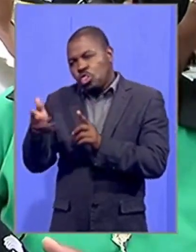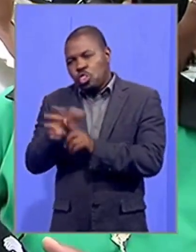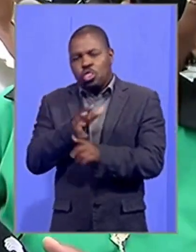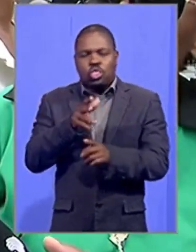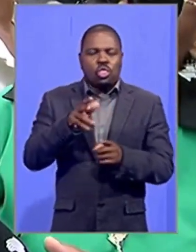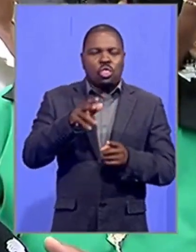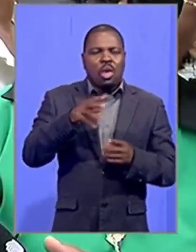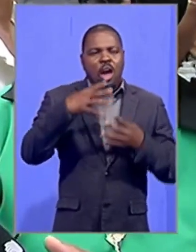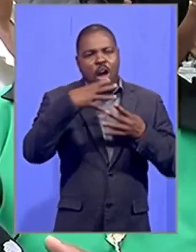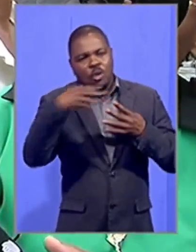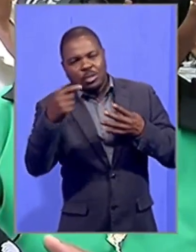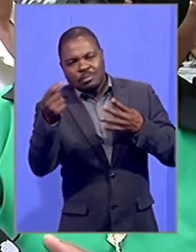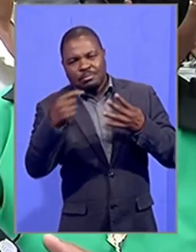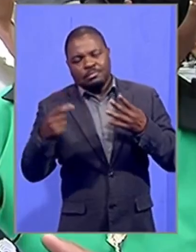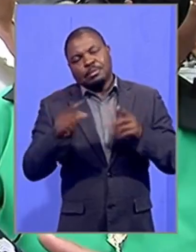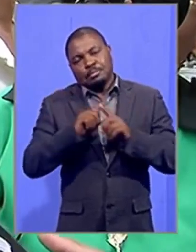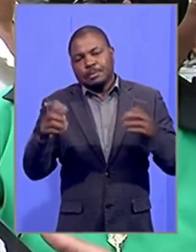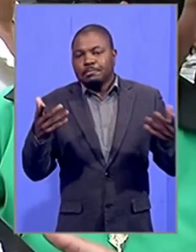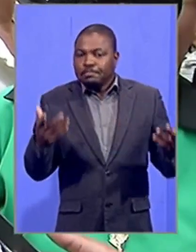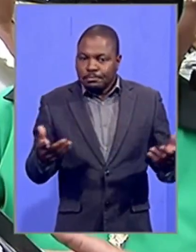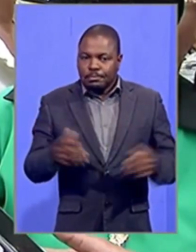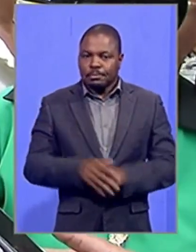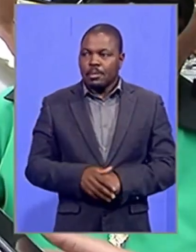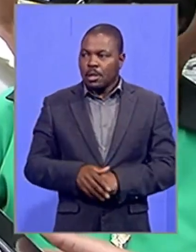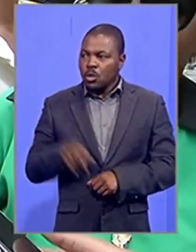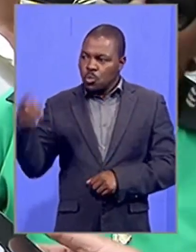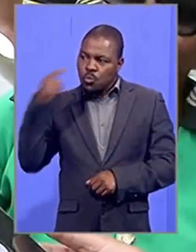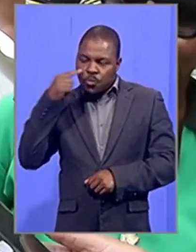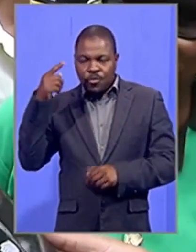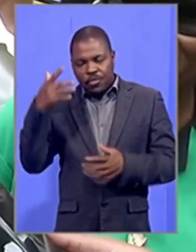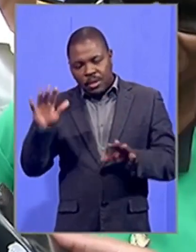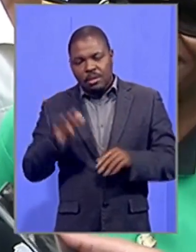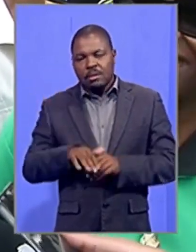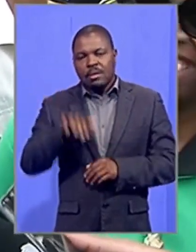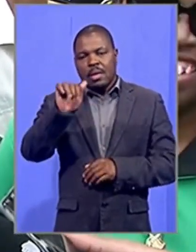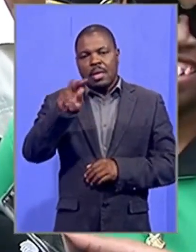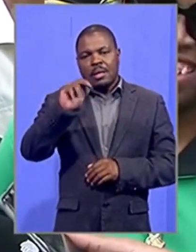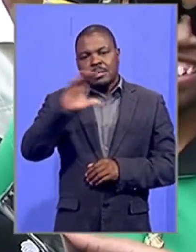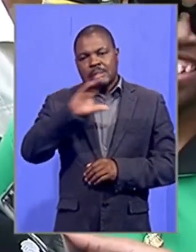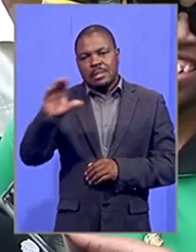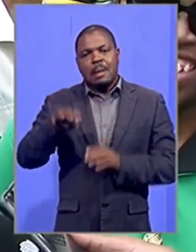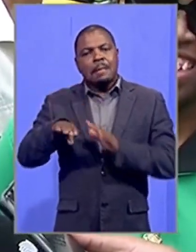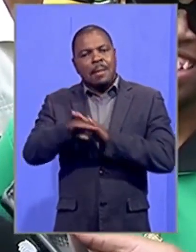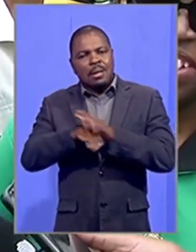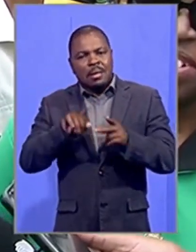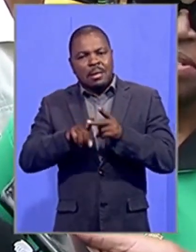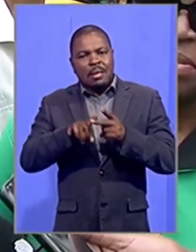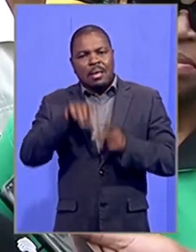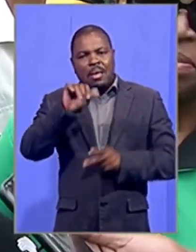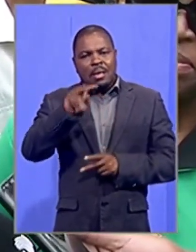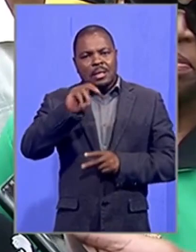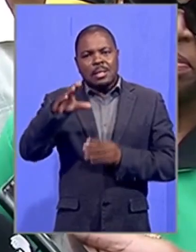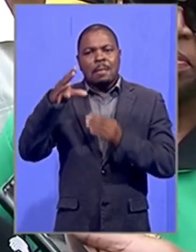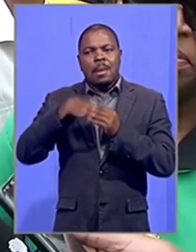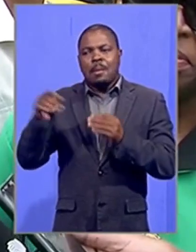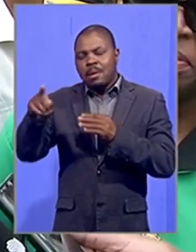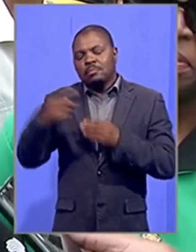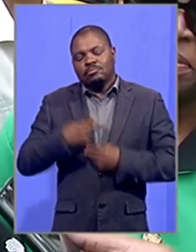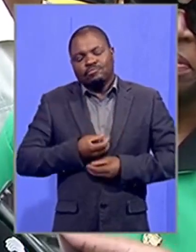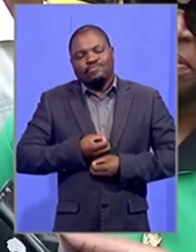outcomes, in the end, they saw how the branches of the ANC and the membership of the ANC spoke.